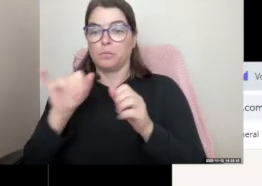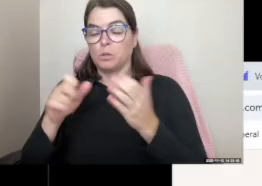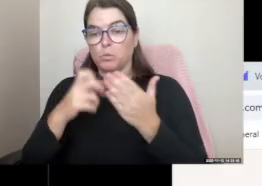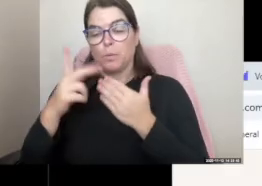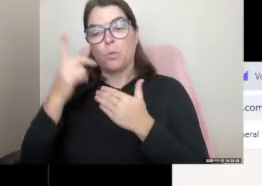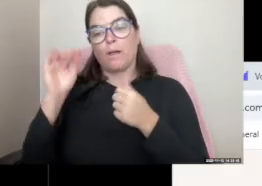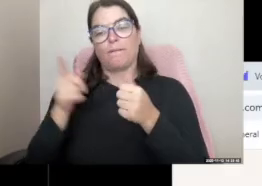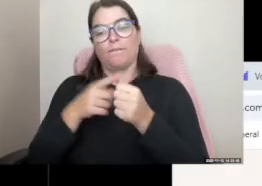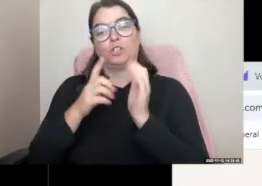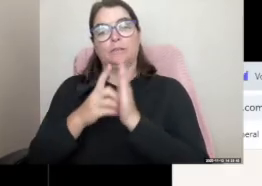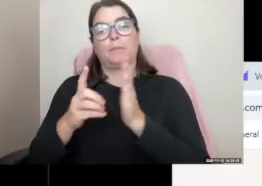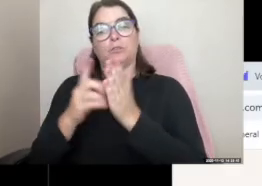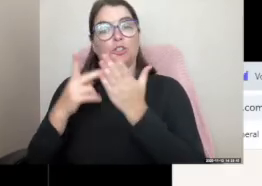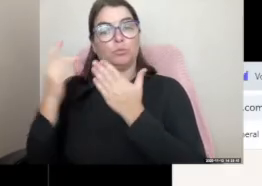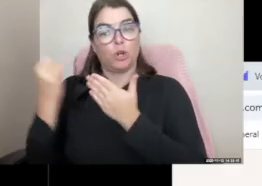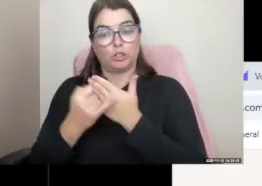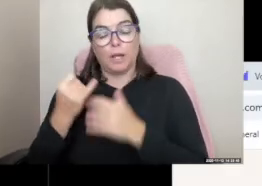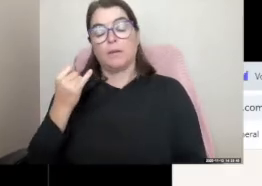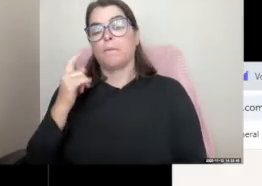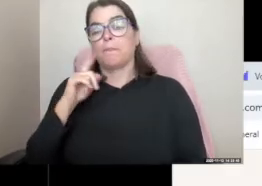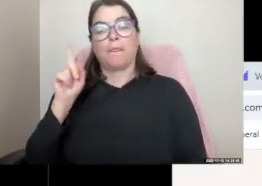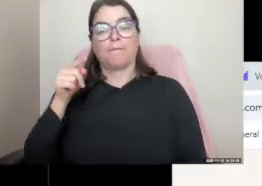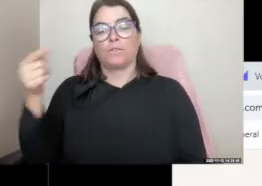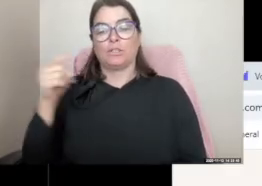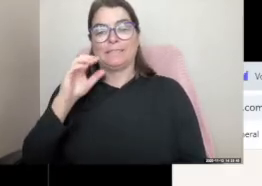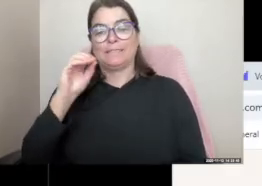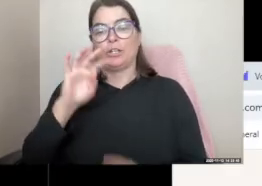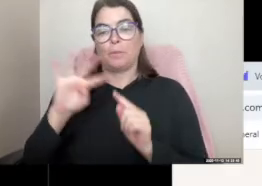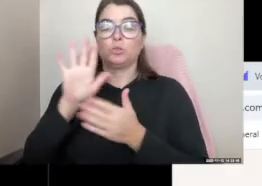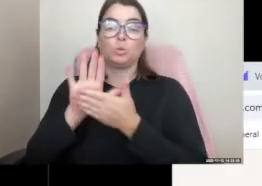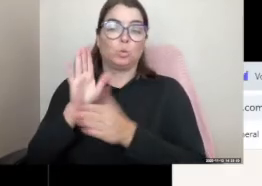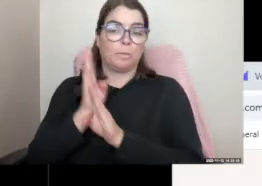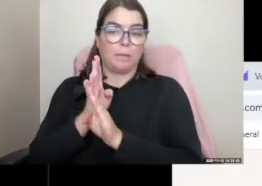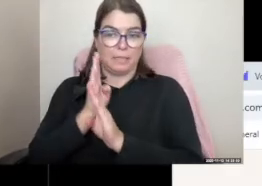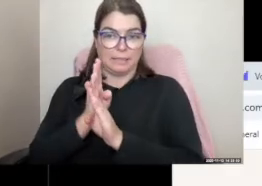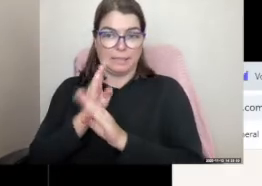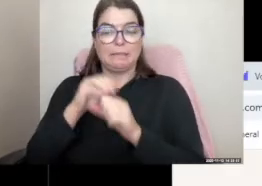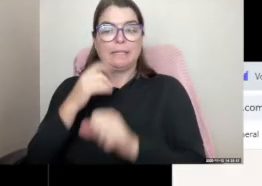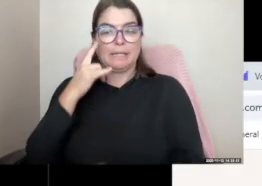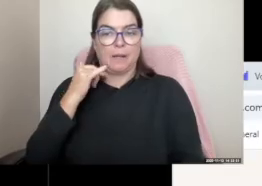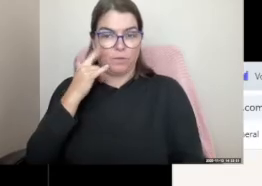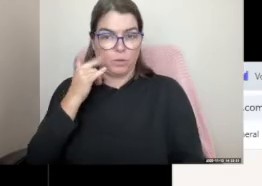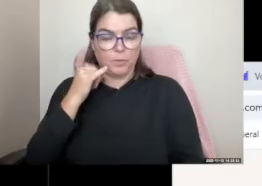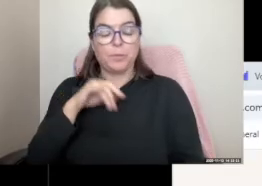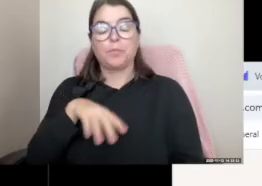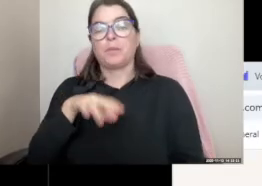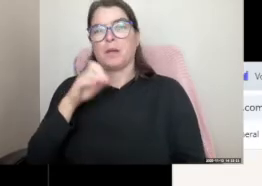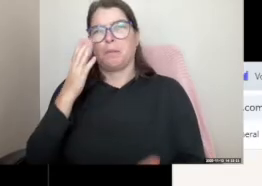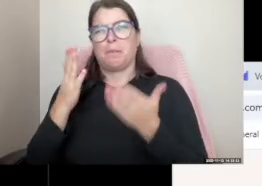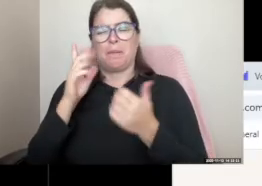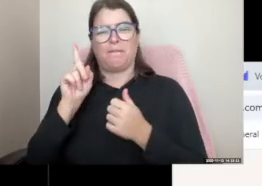Demonstration and Pilot Projects, as simple as that is to roll off the tongue. But you know, one of our first, when I